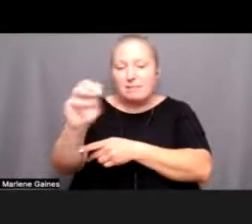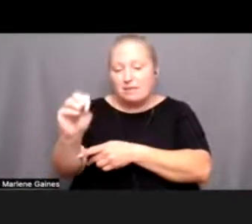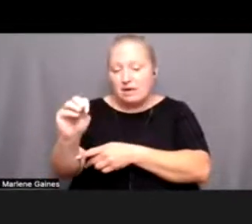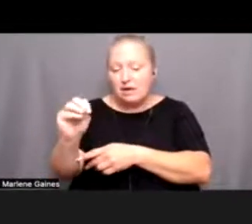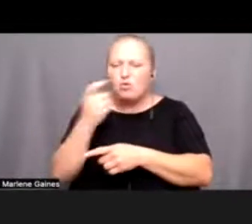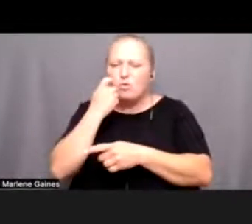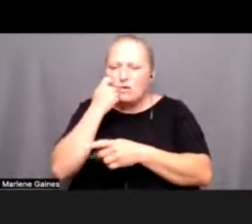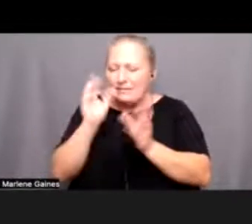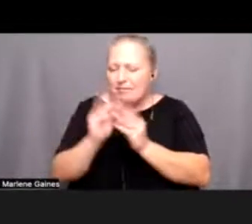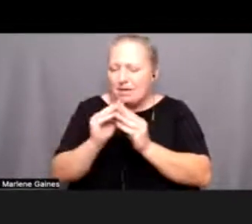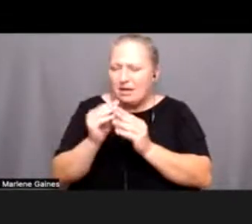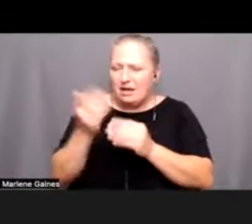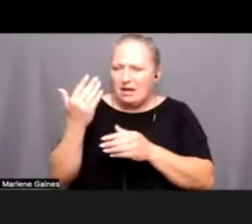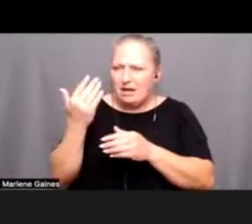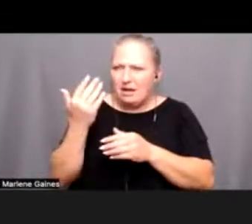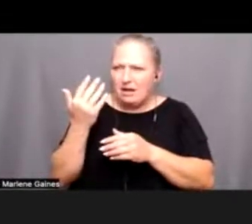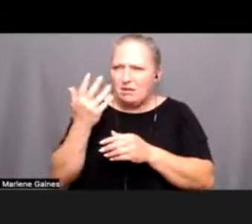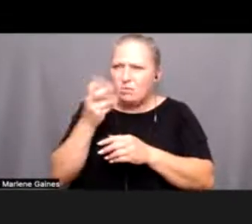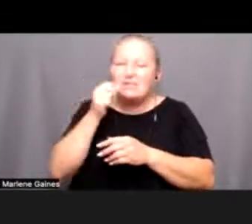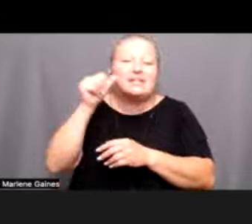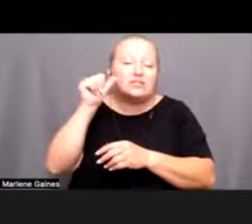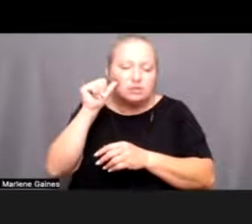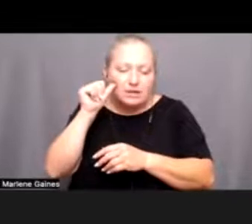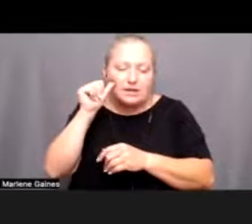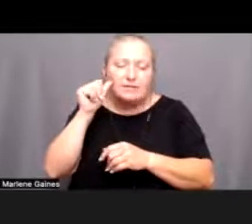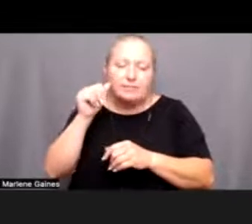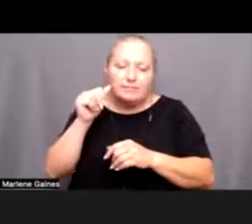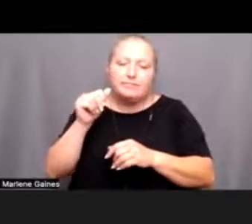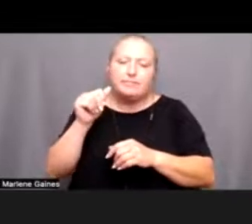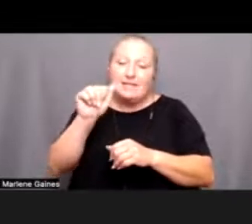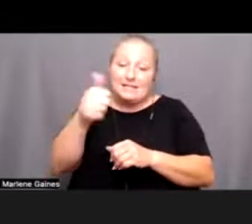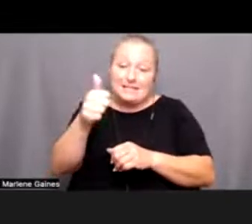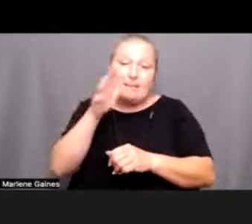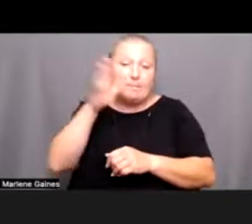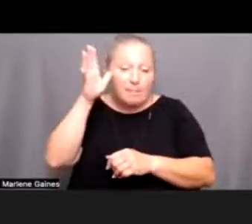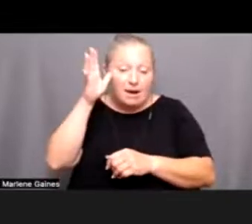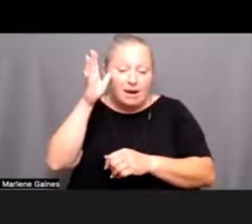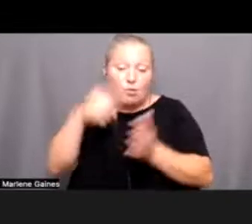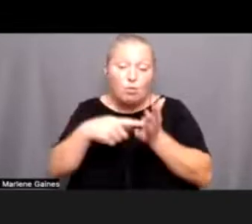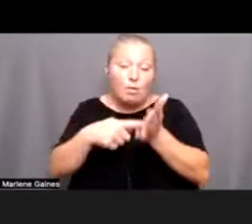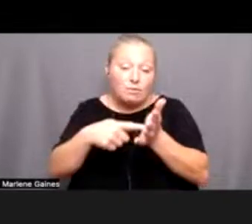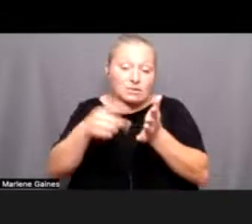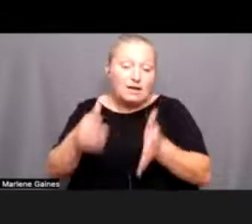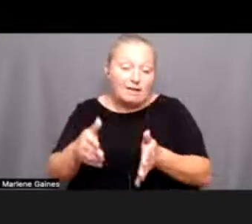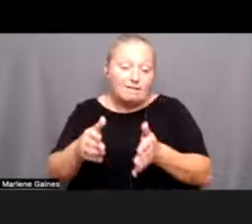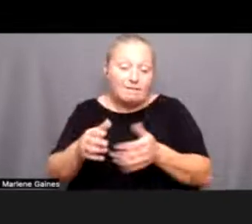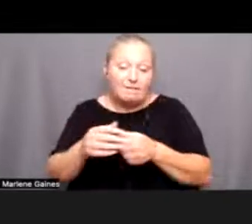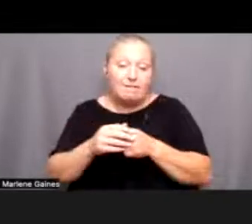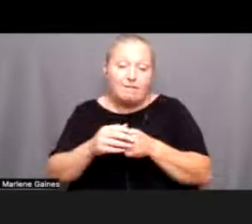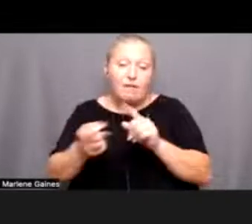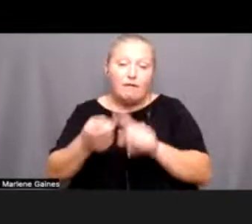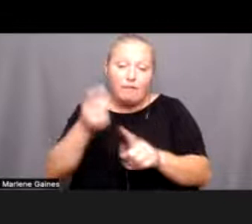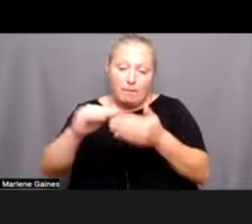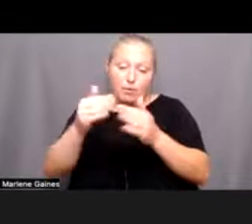most recent meeting was yesterday. We had 10 parent representatives from